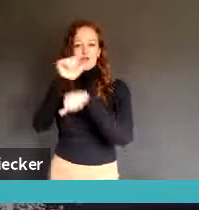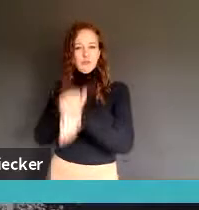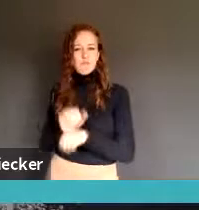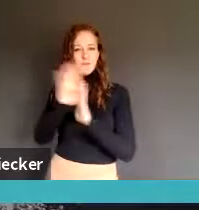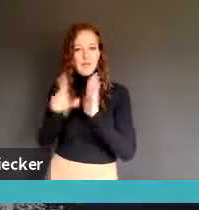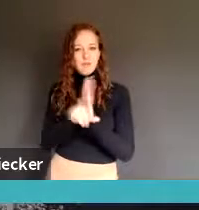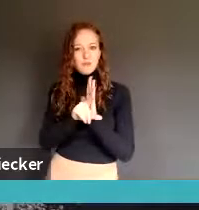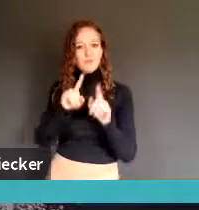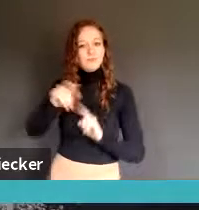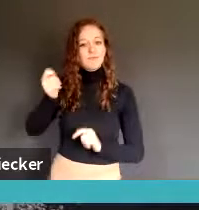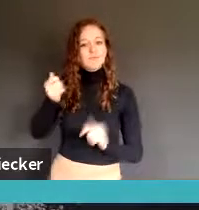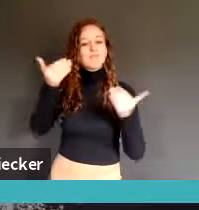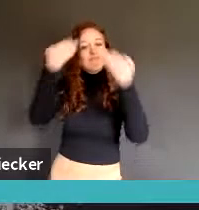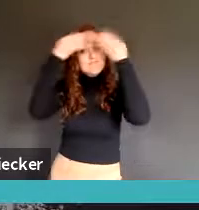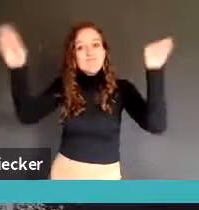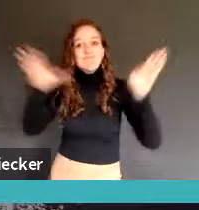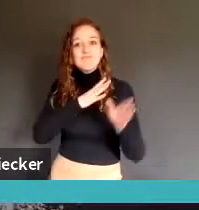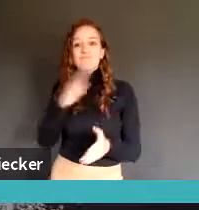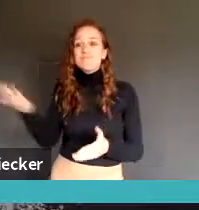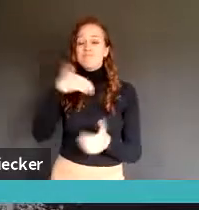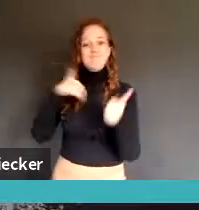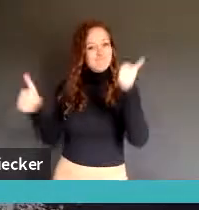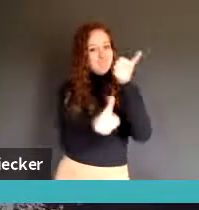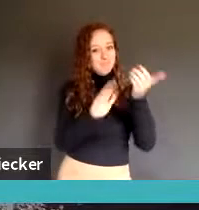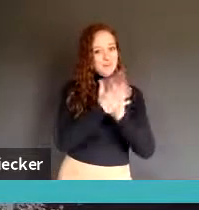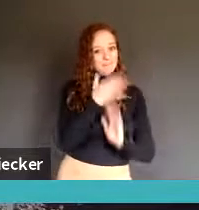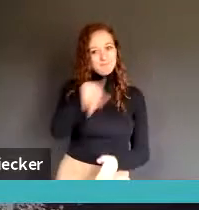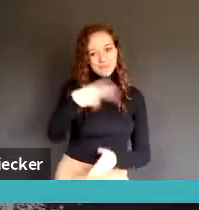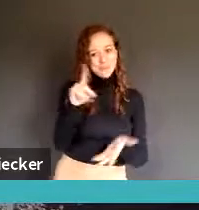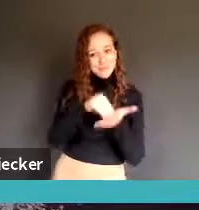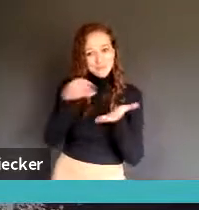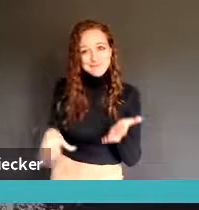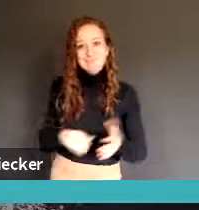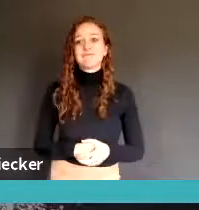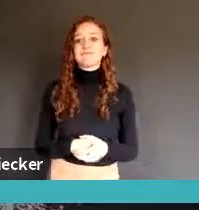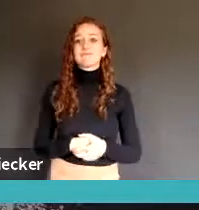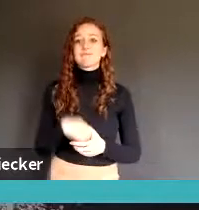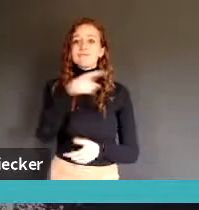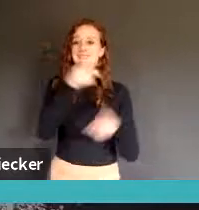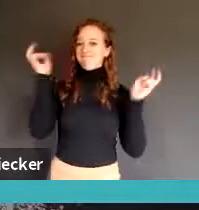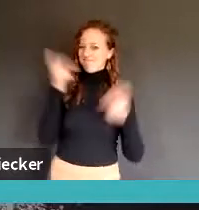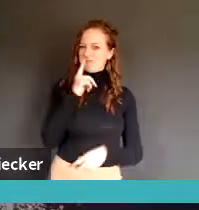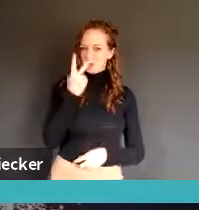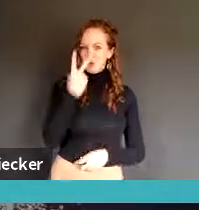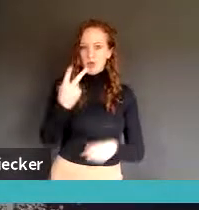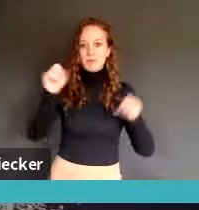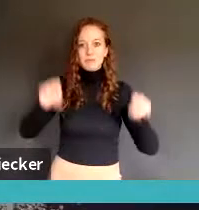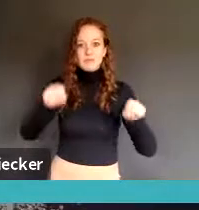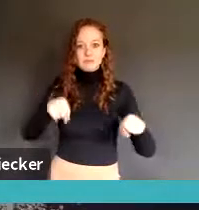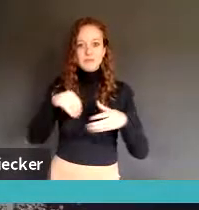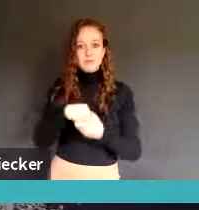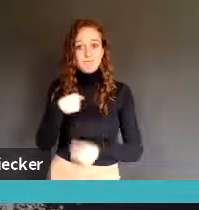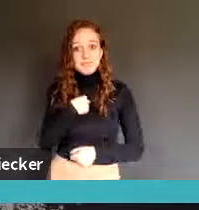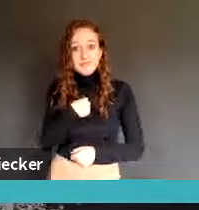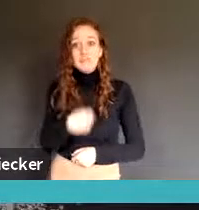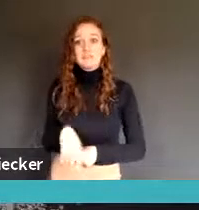him. His open-mindedness as he decided to take me on, right? I'm a student with a non-traditional background, and he was willing to take me on as a